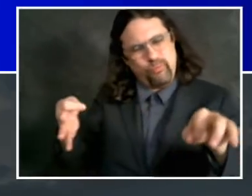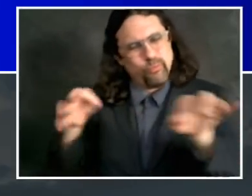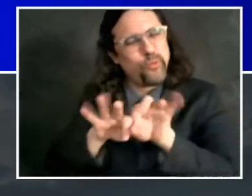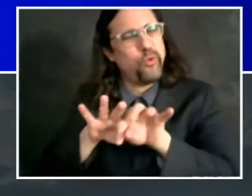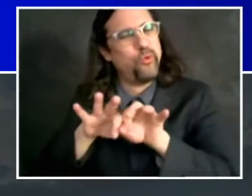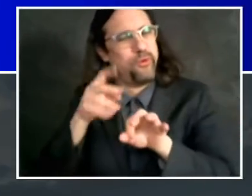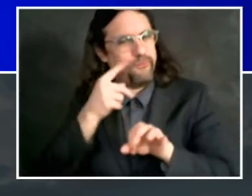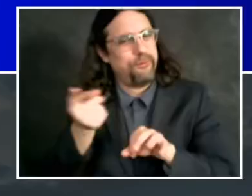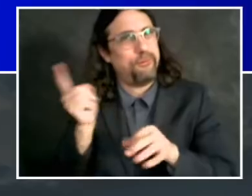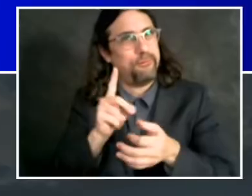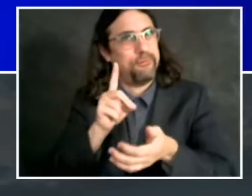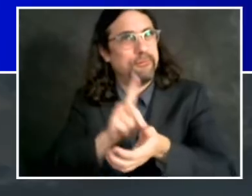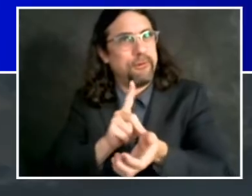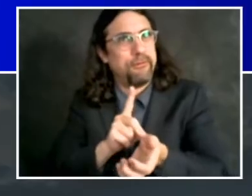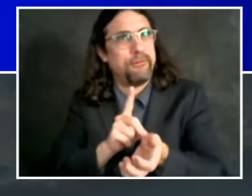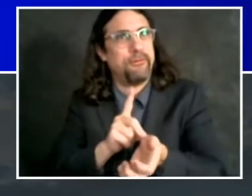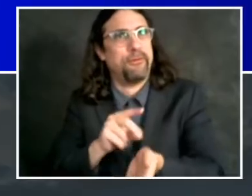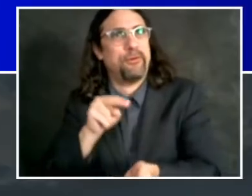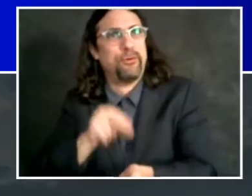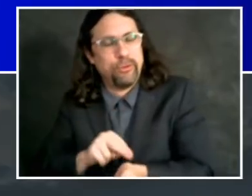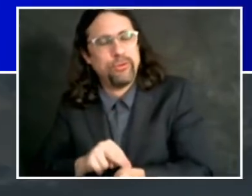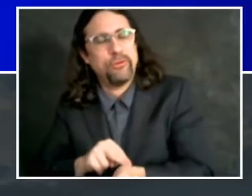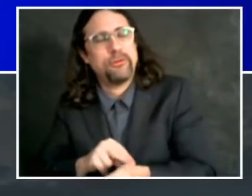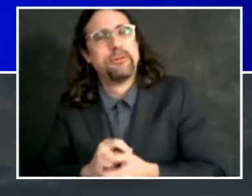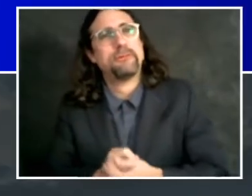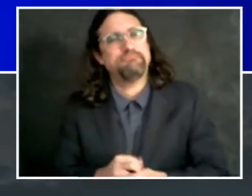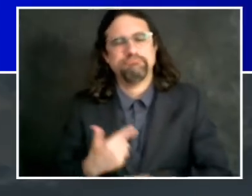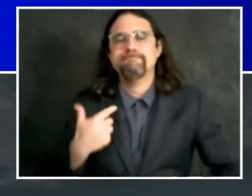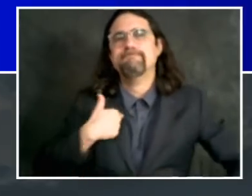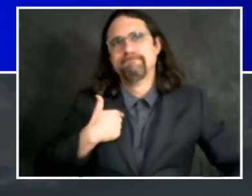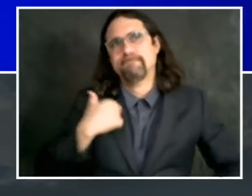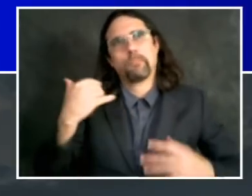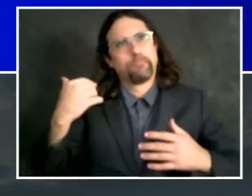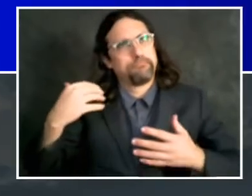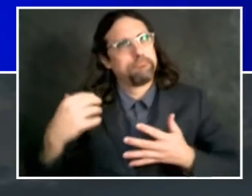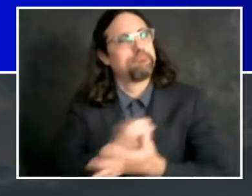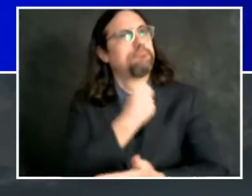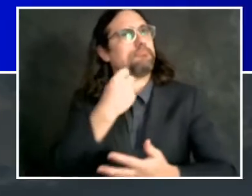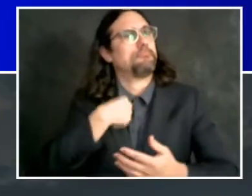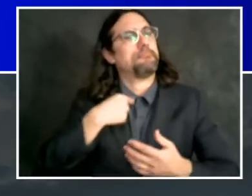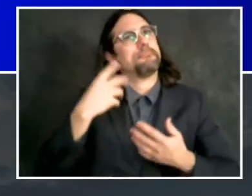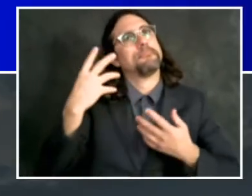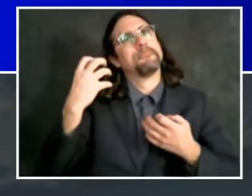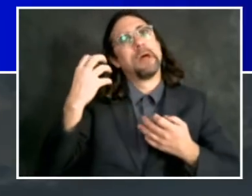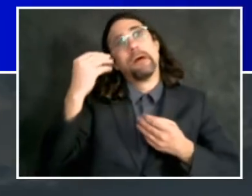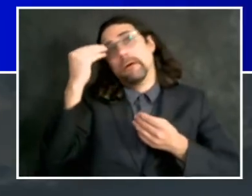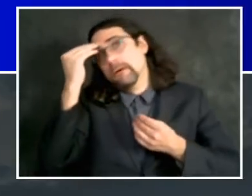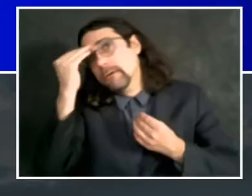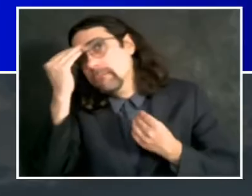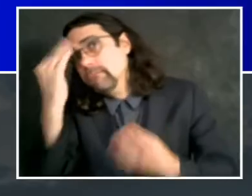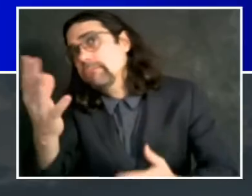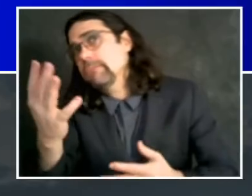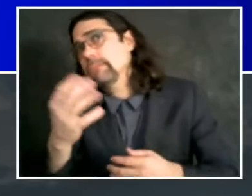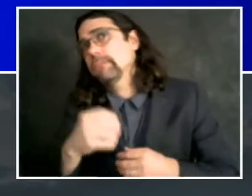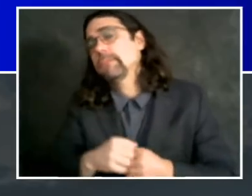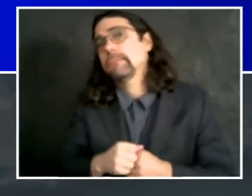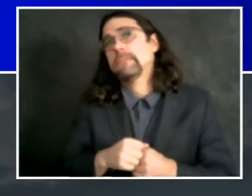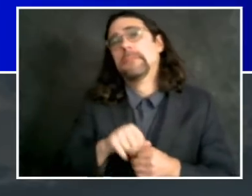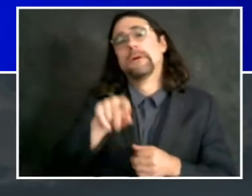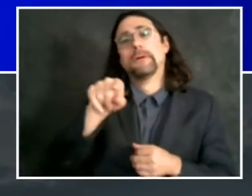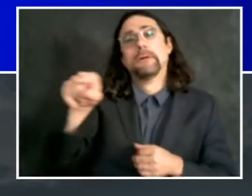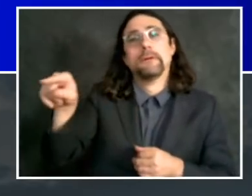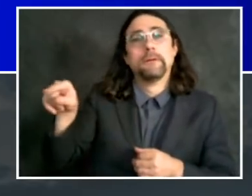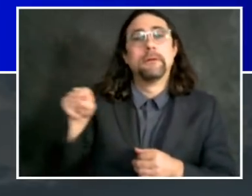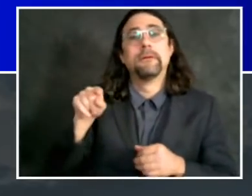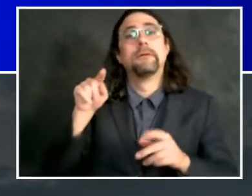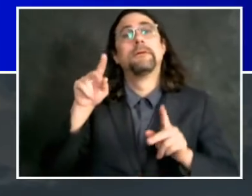tell you that the local businesses that stepped up so brilliantly, they're now making